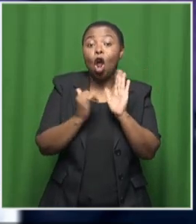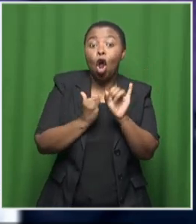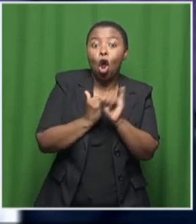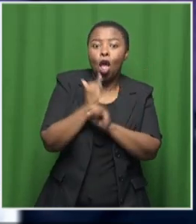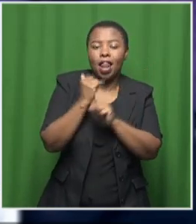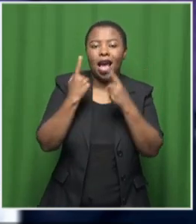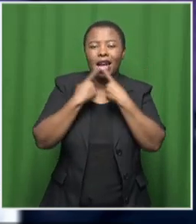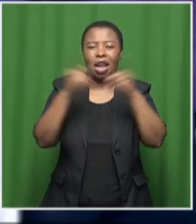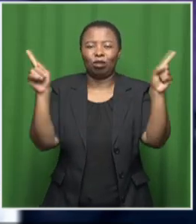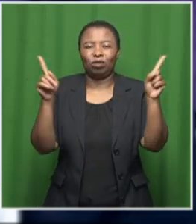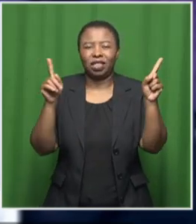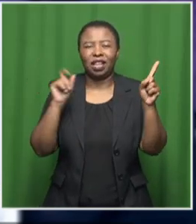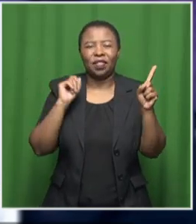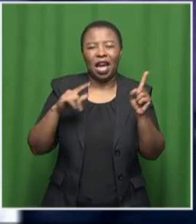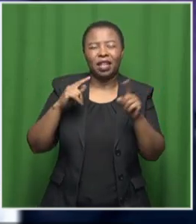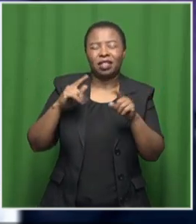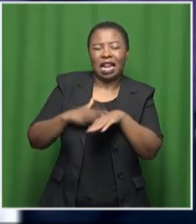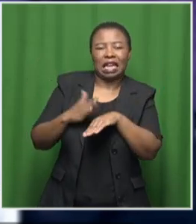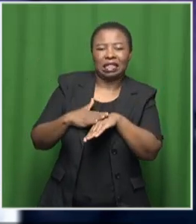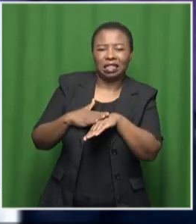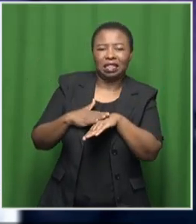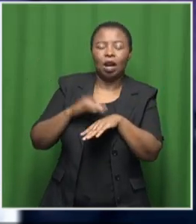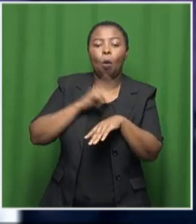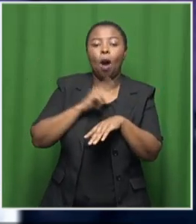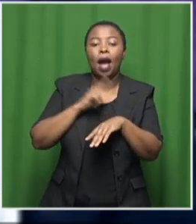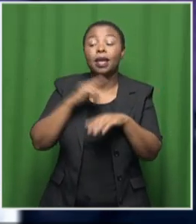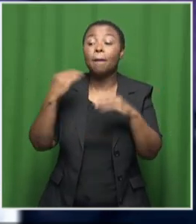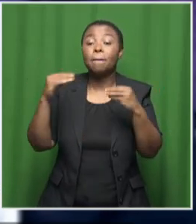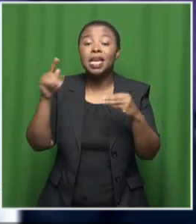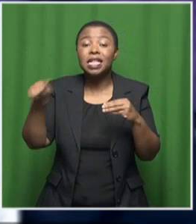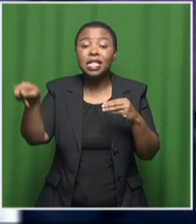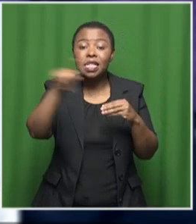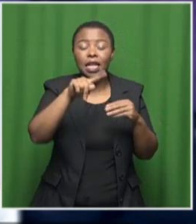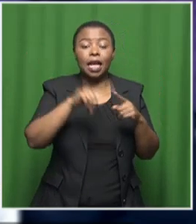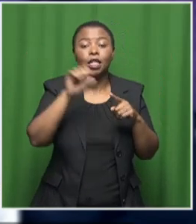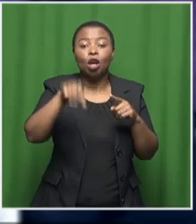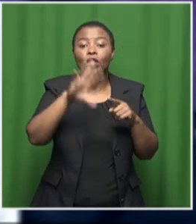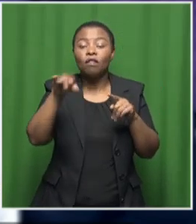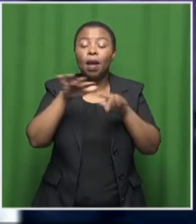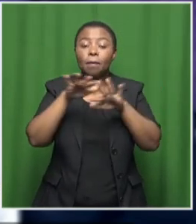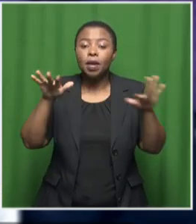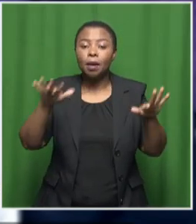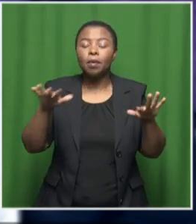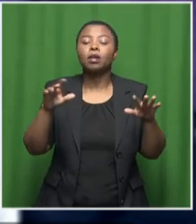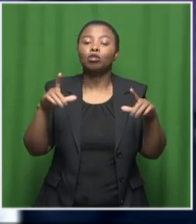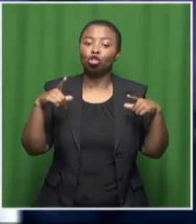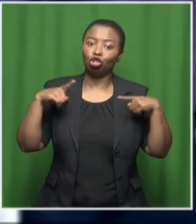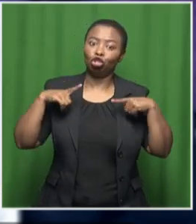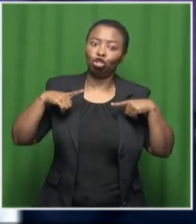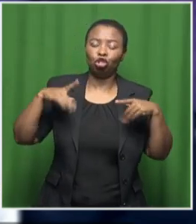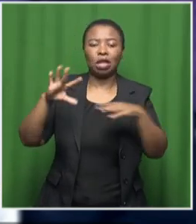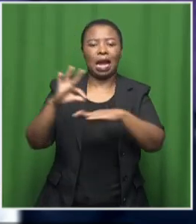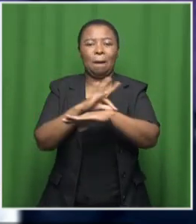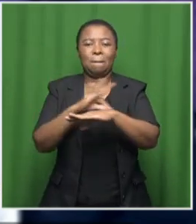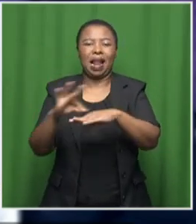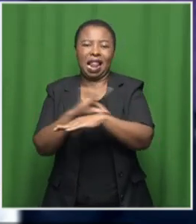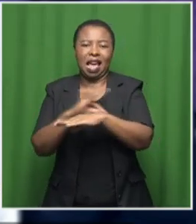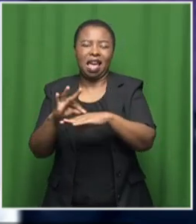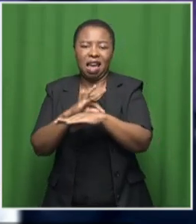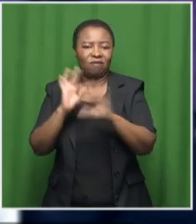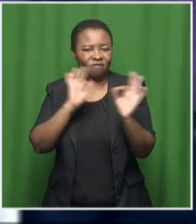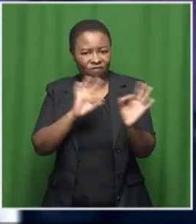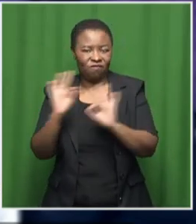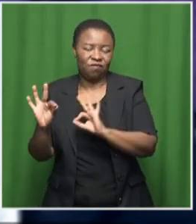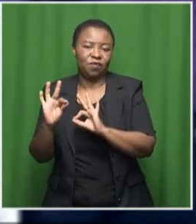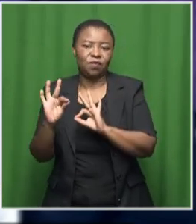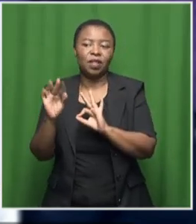so that businesses and South Africans can start to plan accordingly and try